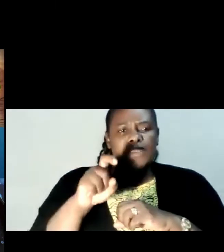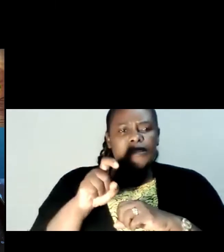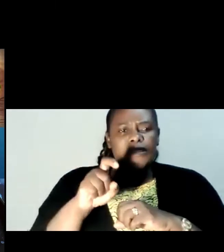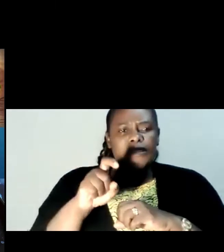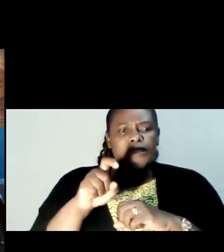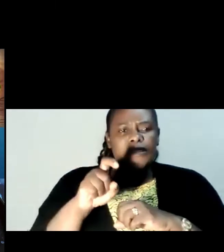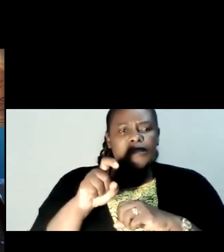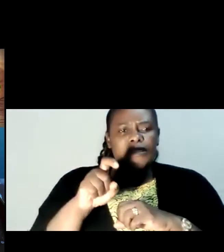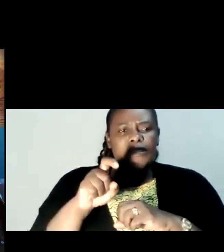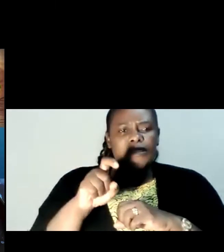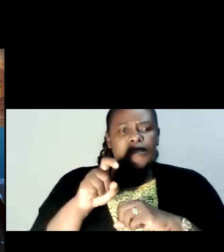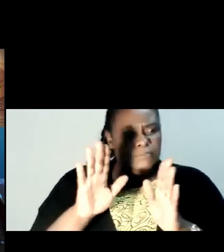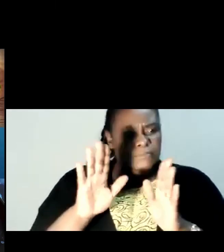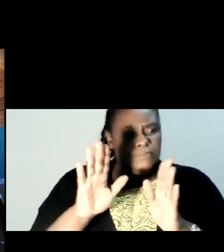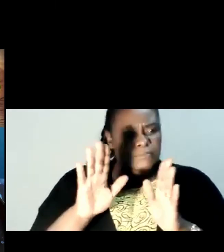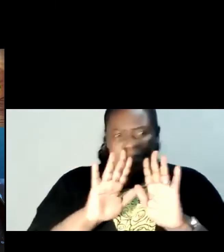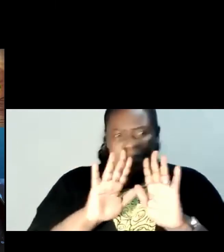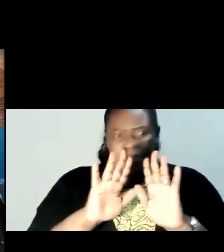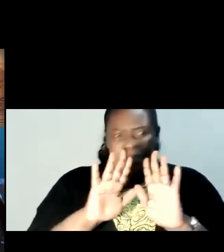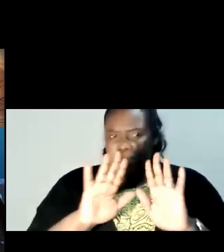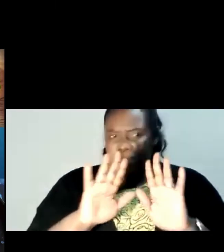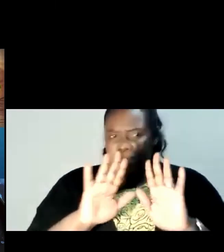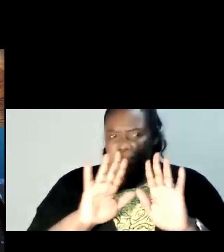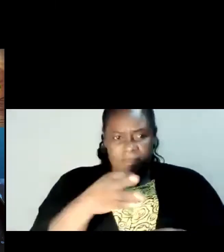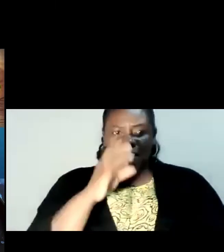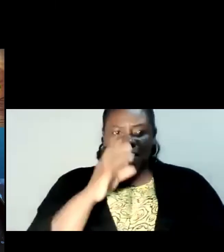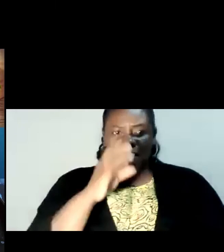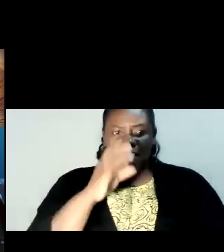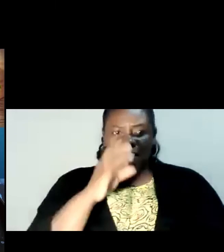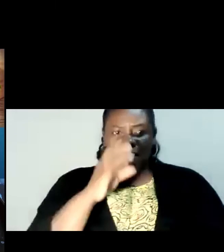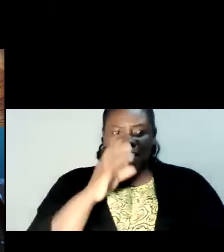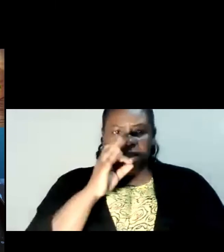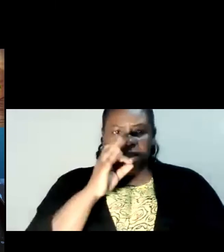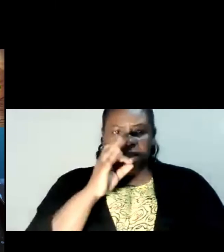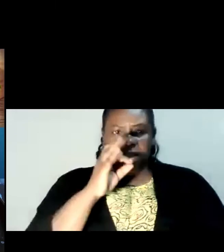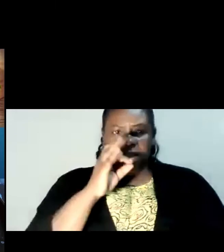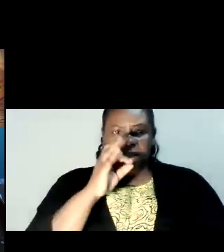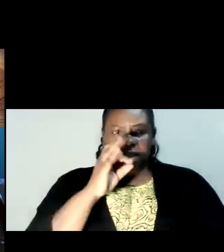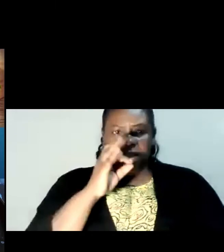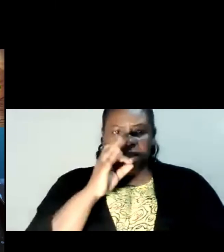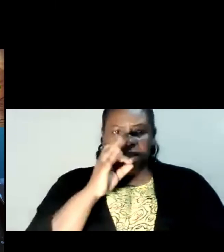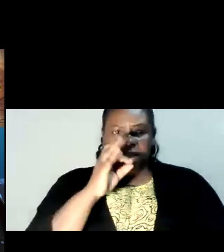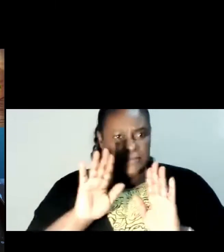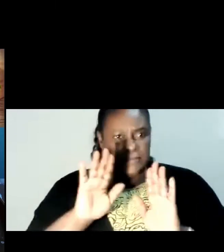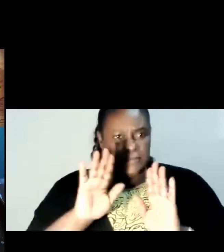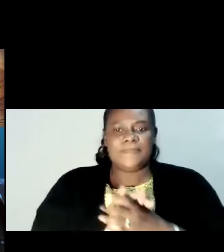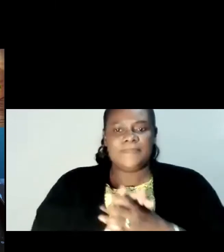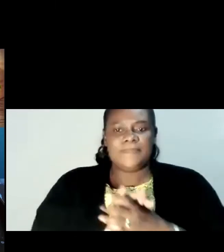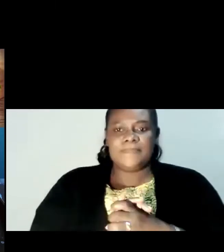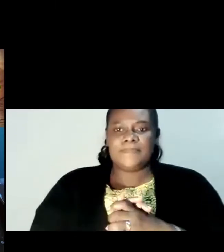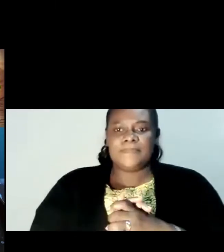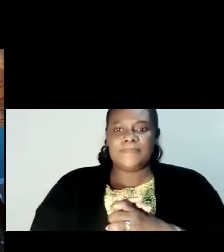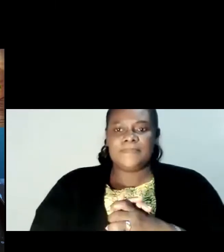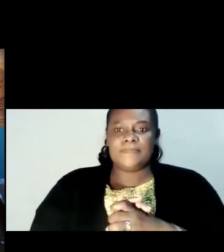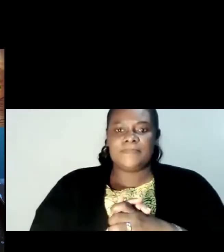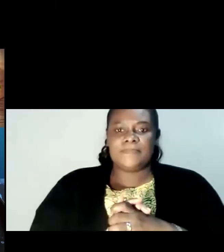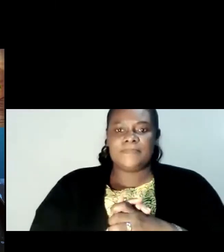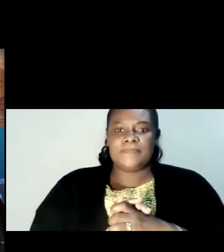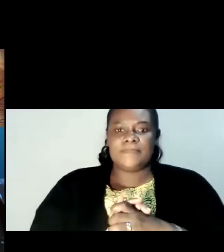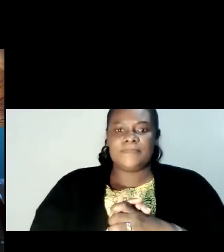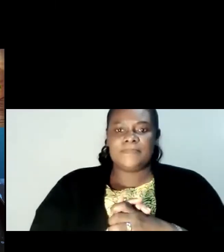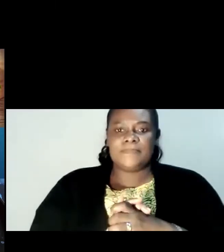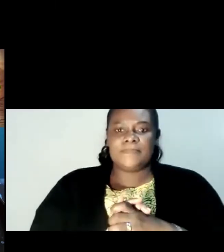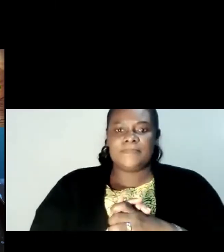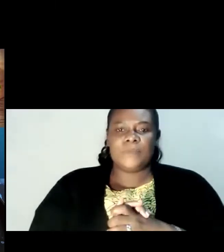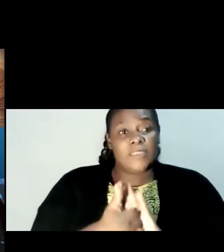this in a little bit more detail. So these are foods that we see at the fast food